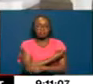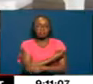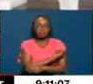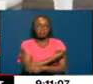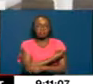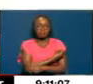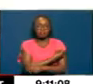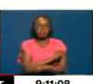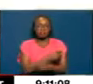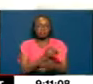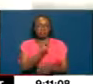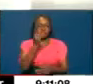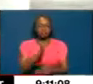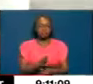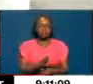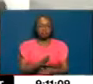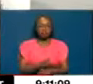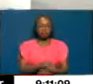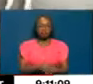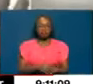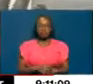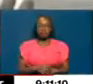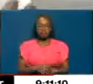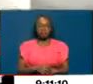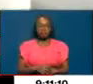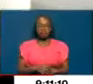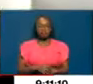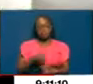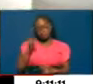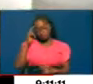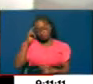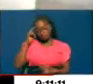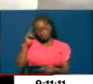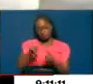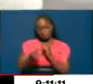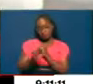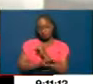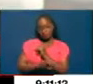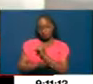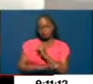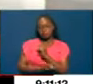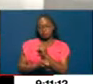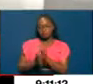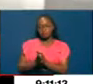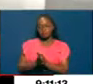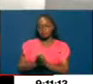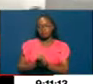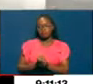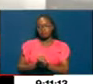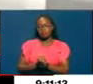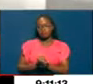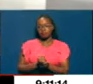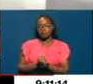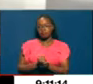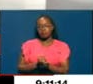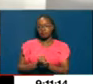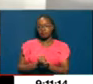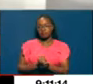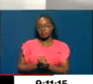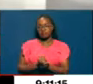administered to Kenyans. But I think as a country, which of course we beg because we cannot actually buy on our